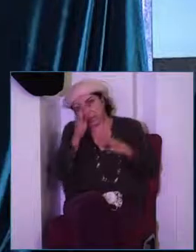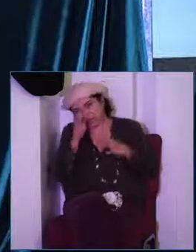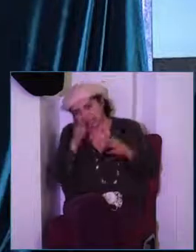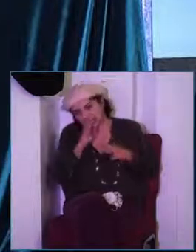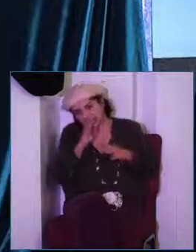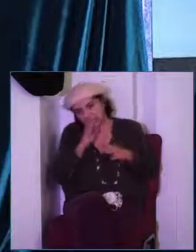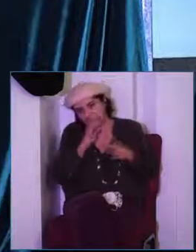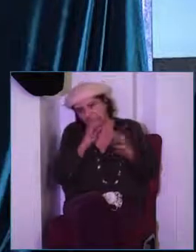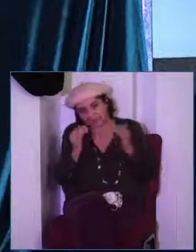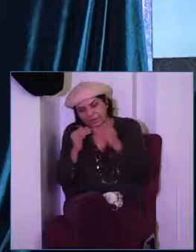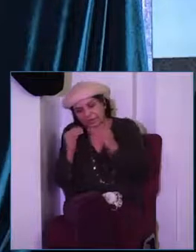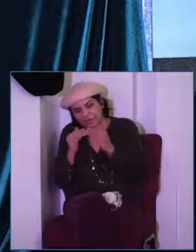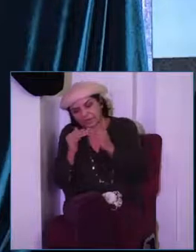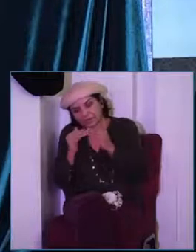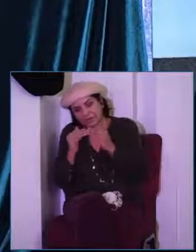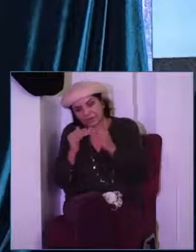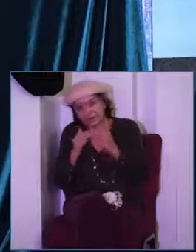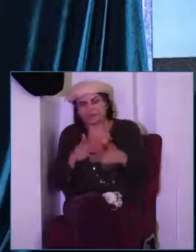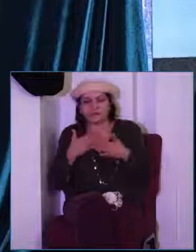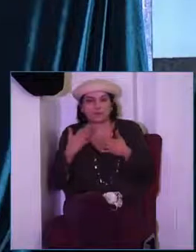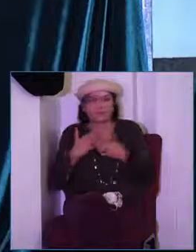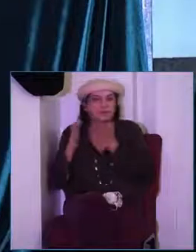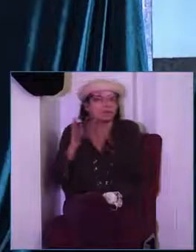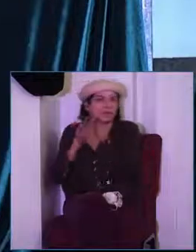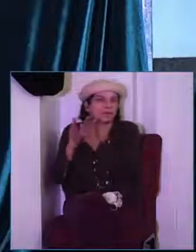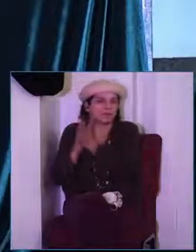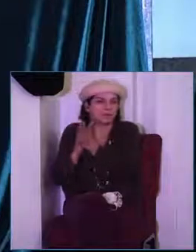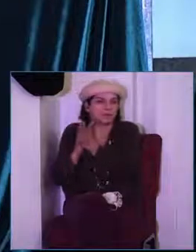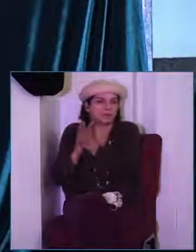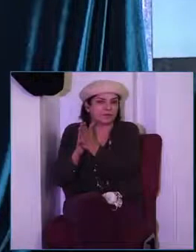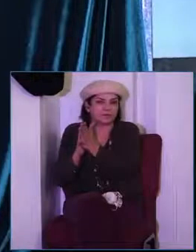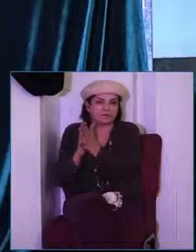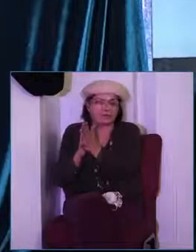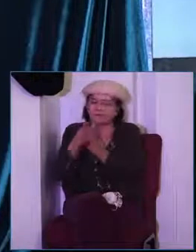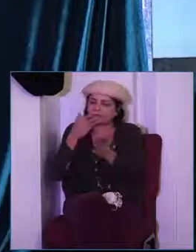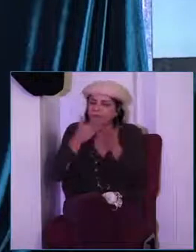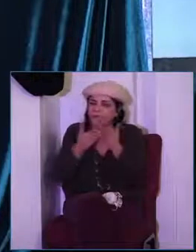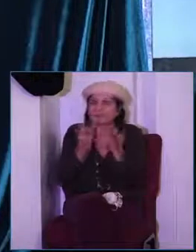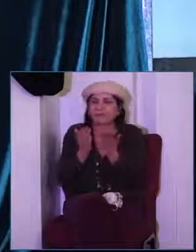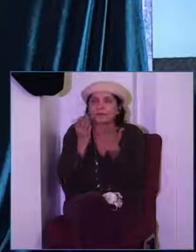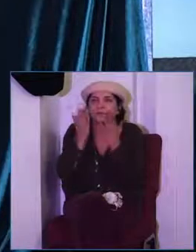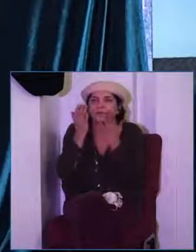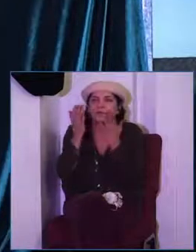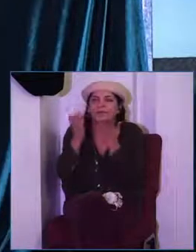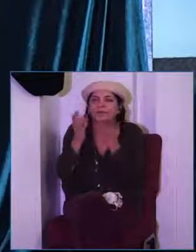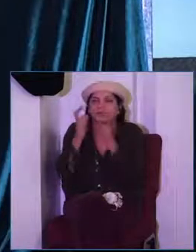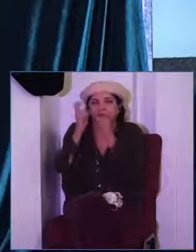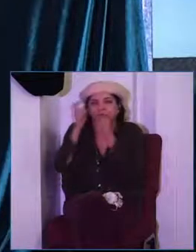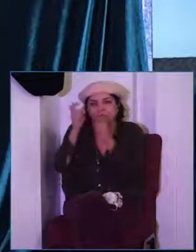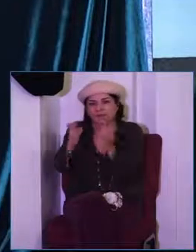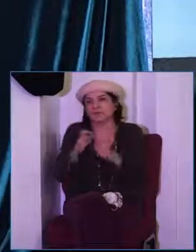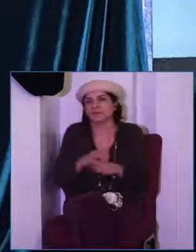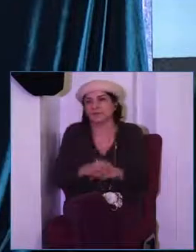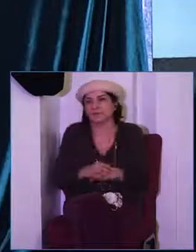as joy and praise? God will take whatever offering we give.